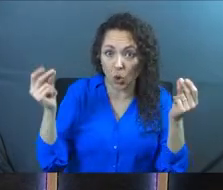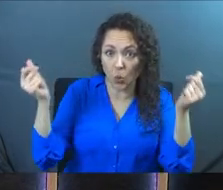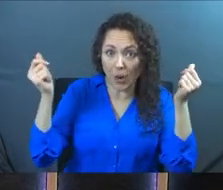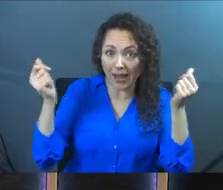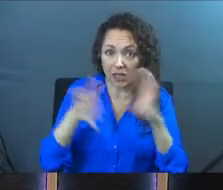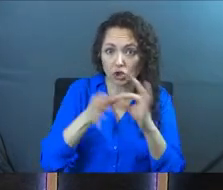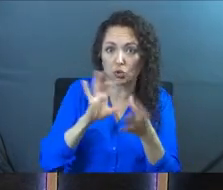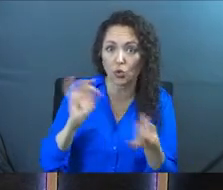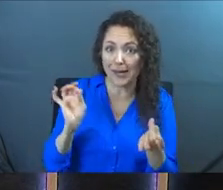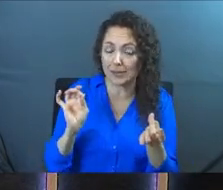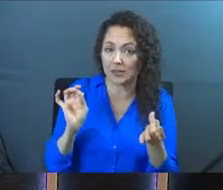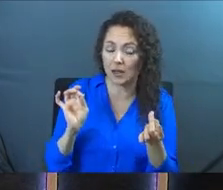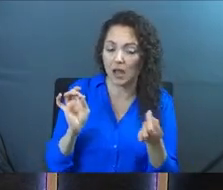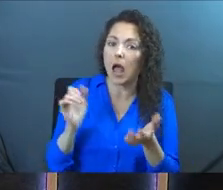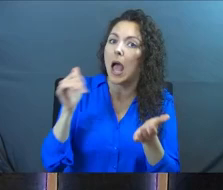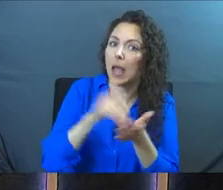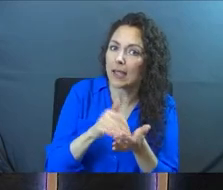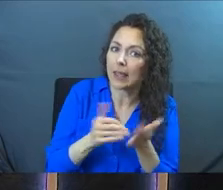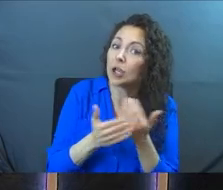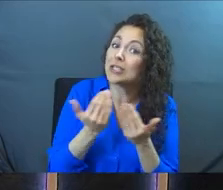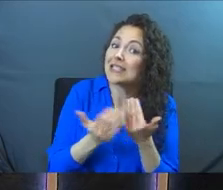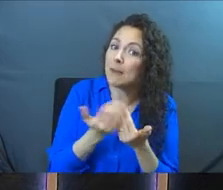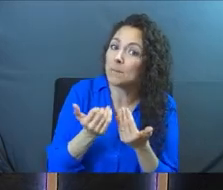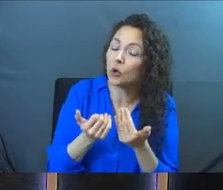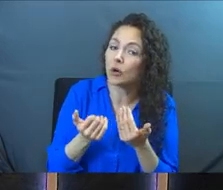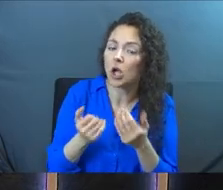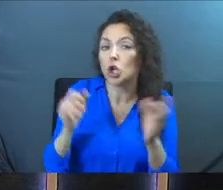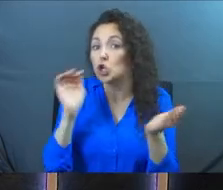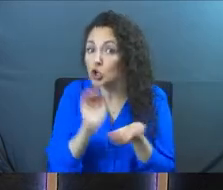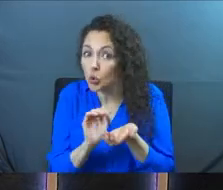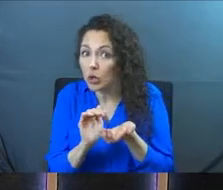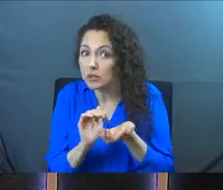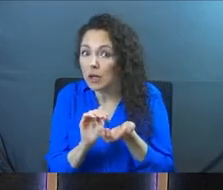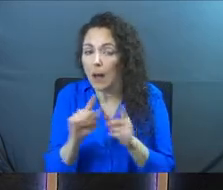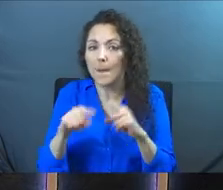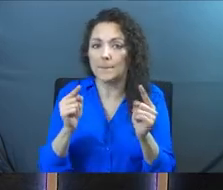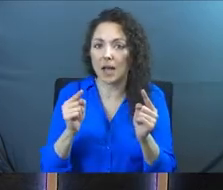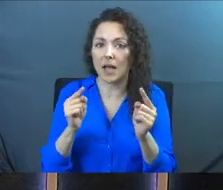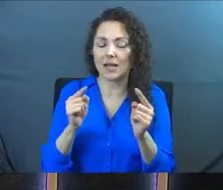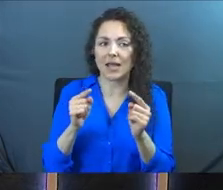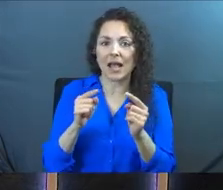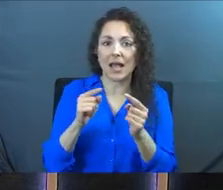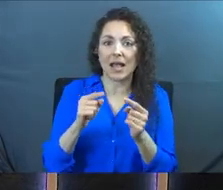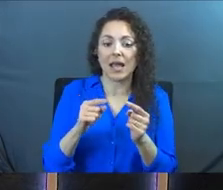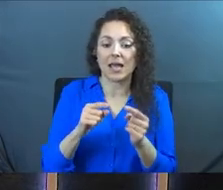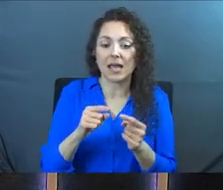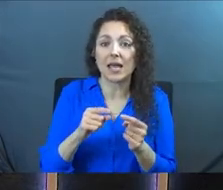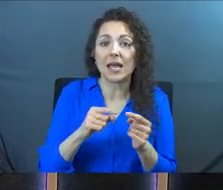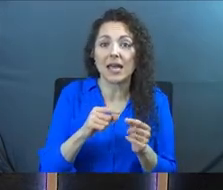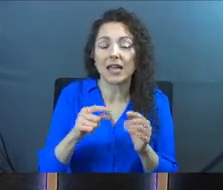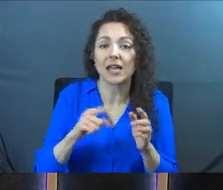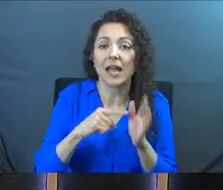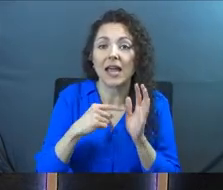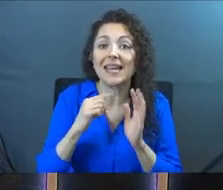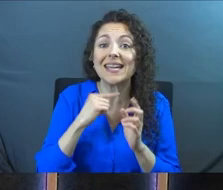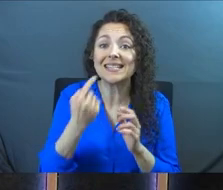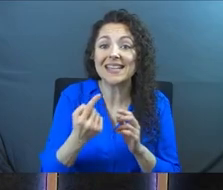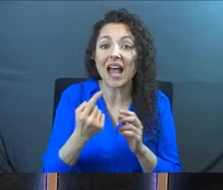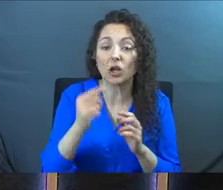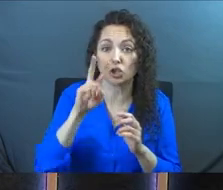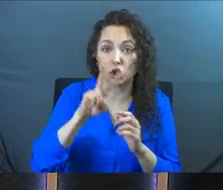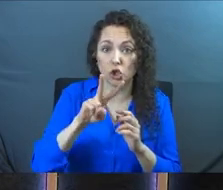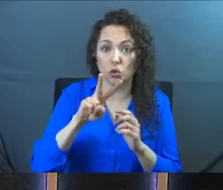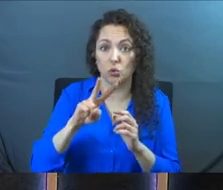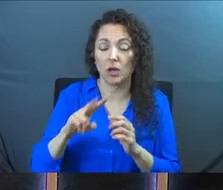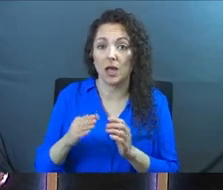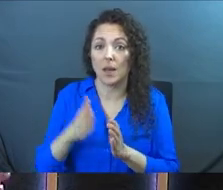parables that again, they're simple and they're easy, they're short. But what he does, he lists two of them one after the other and they're the exact same idea,